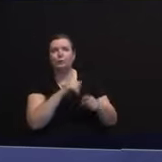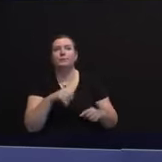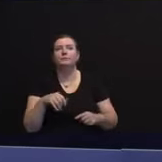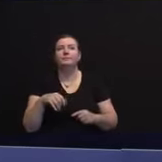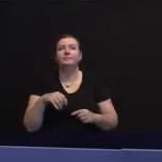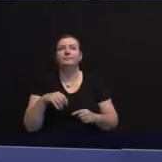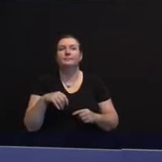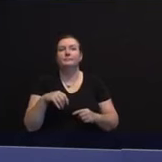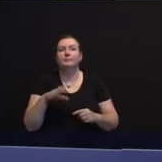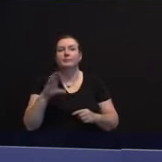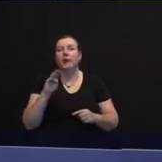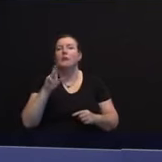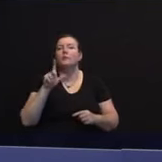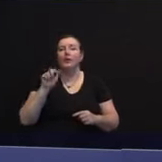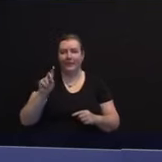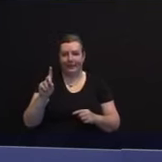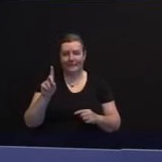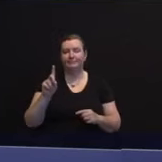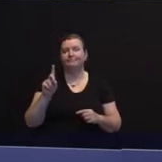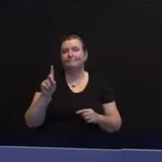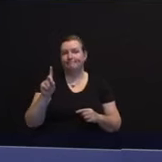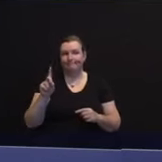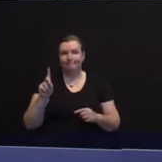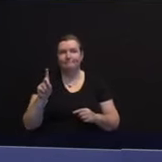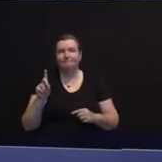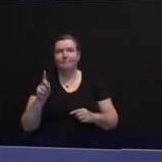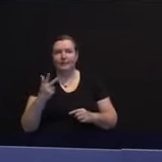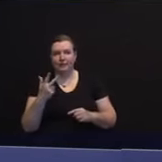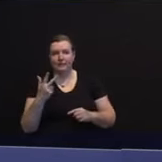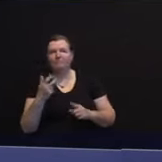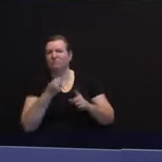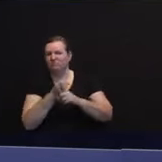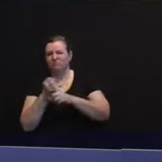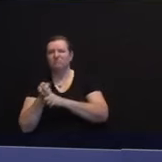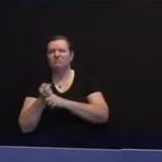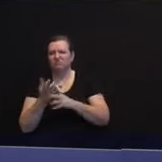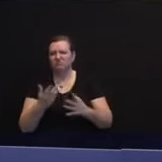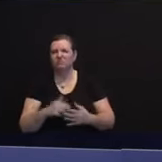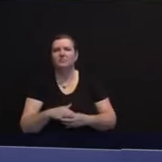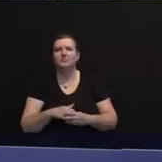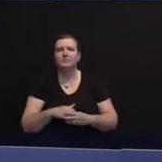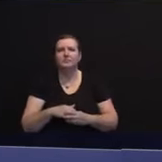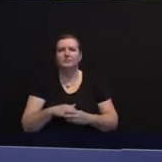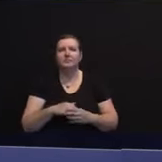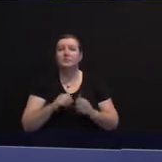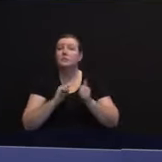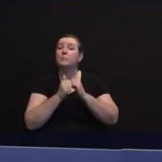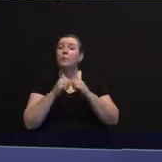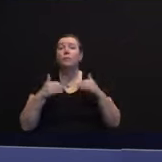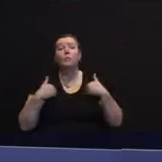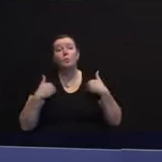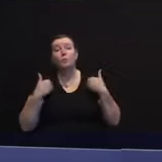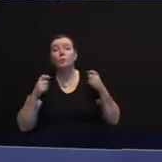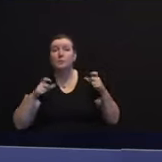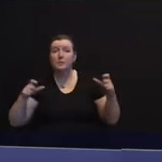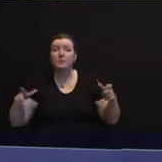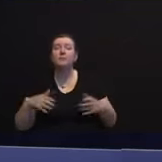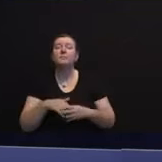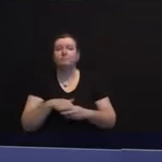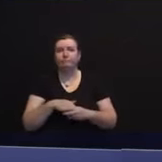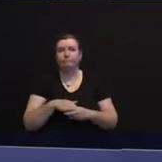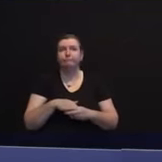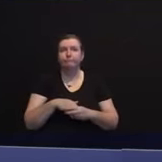Youth sports also continues to be a challenge. Since beginning of October, we know of